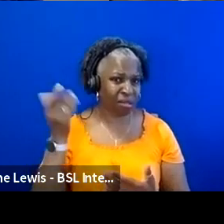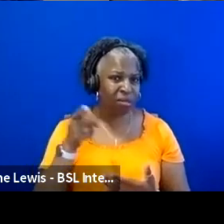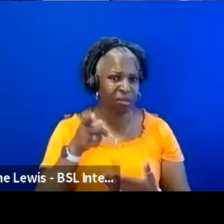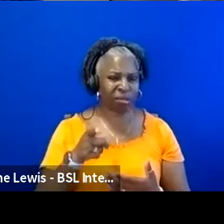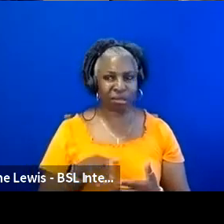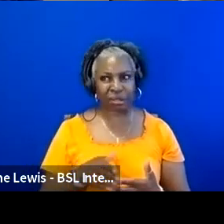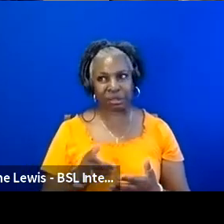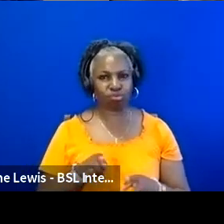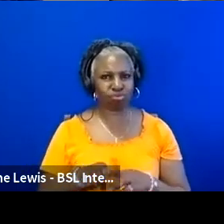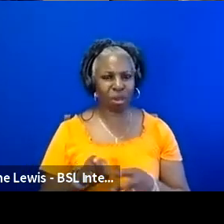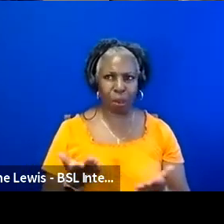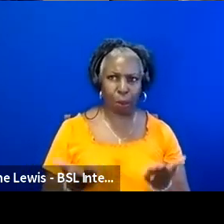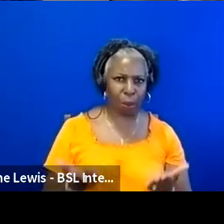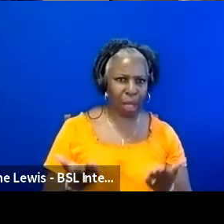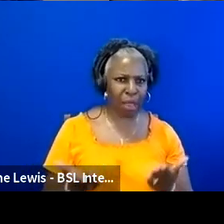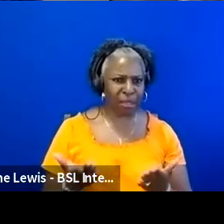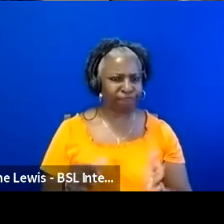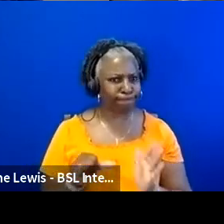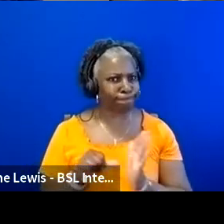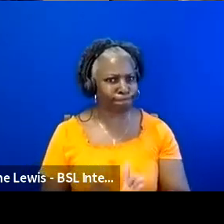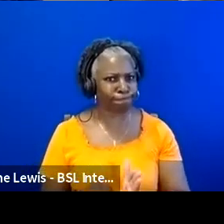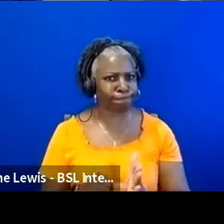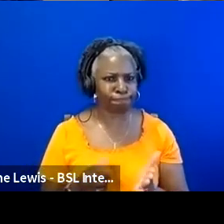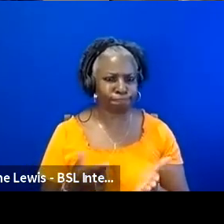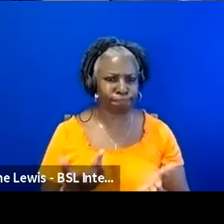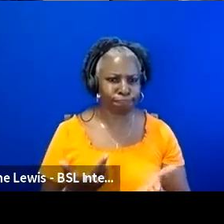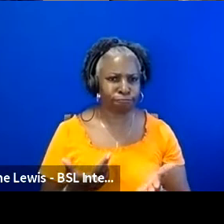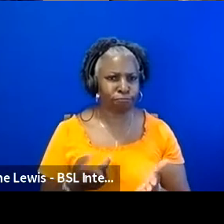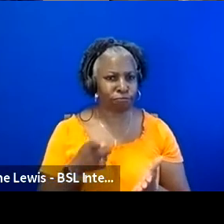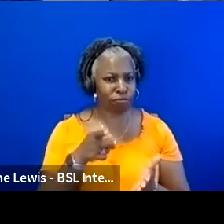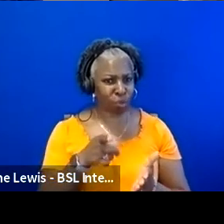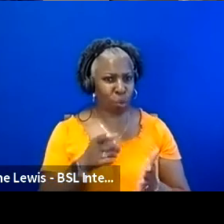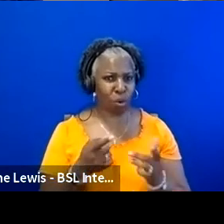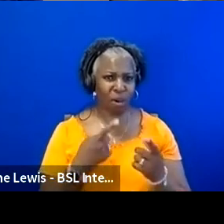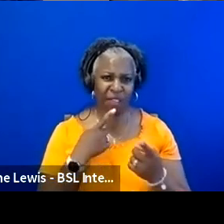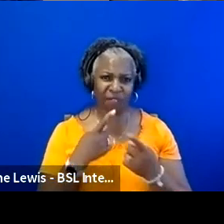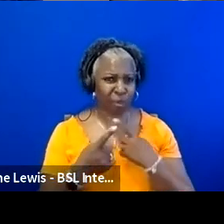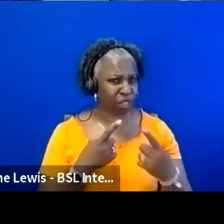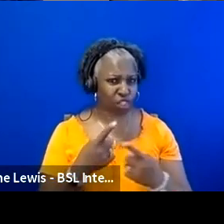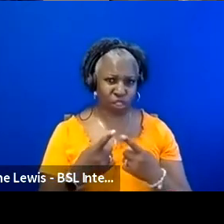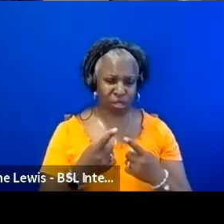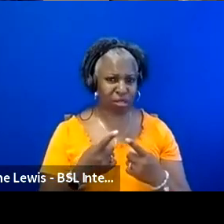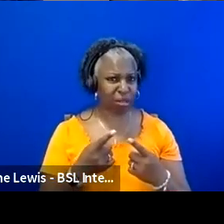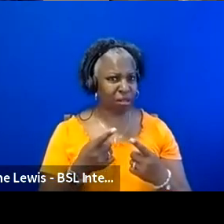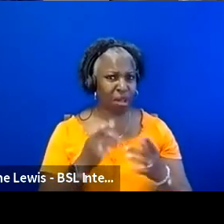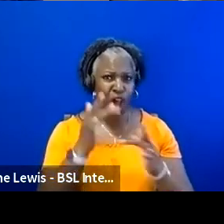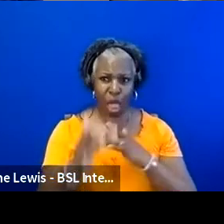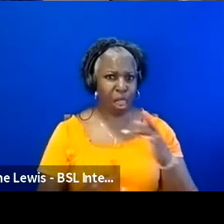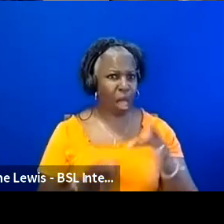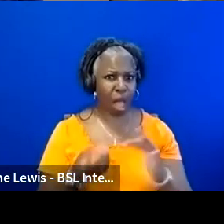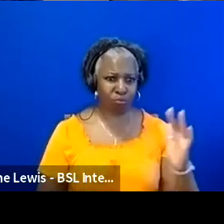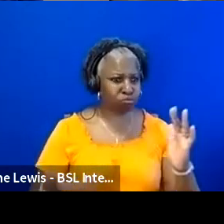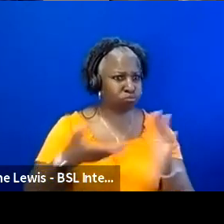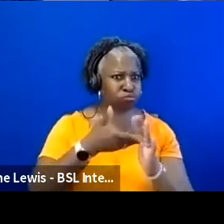mean, I definitely want to say that what you post online is of tremendous value, but you also have to consider your